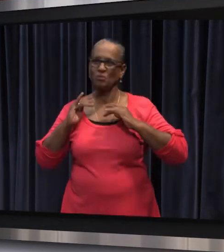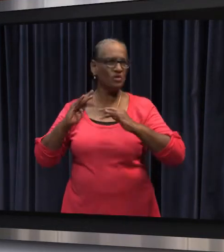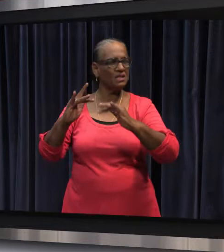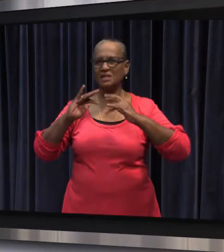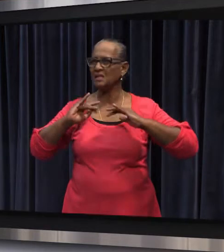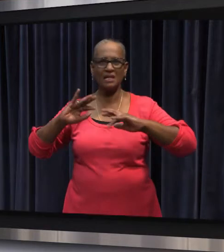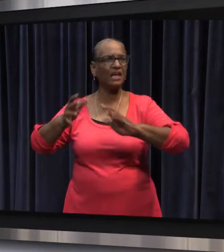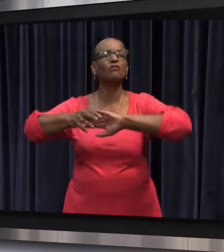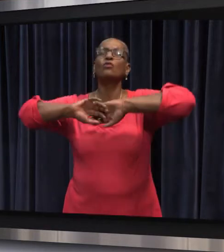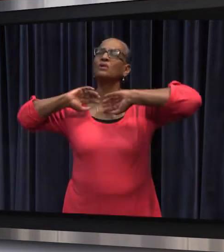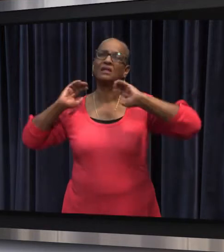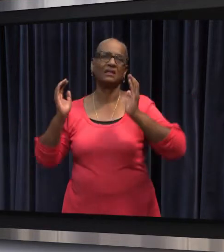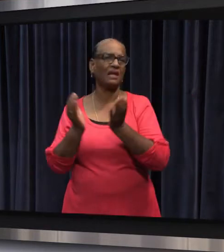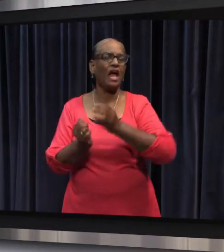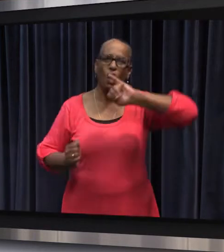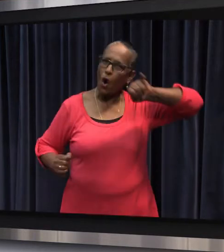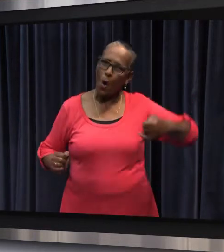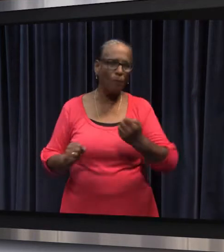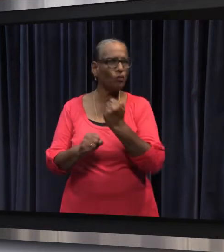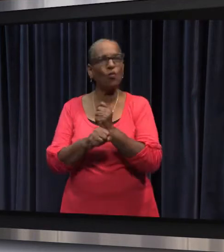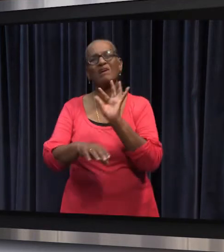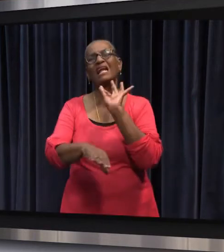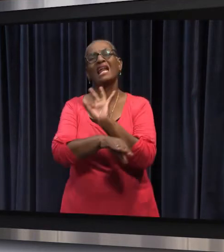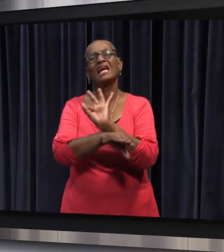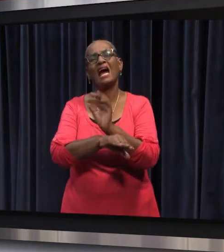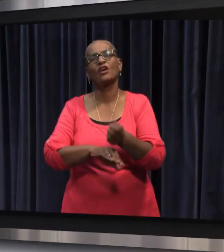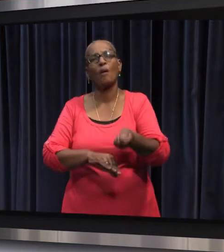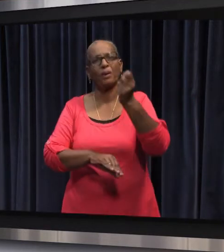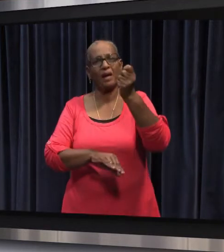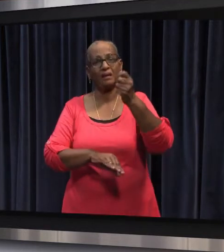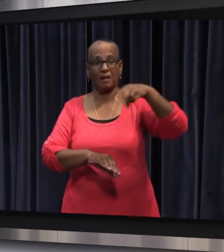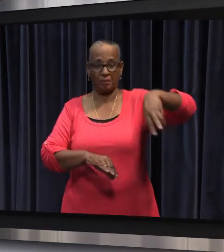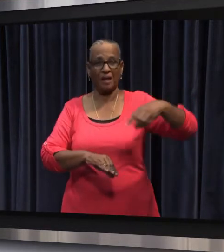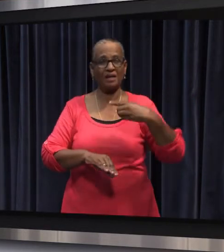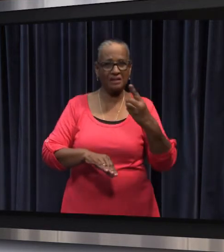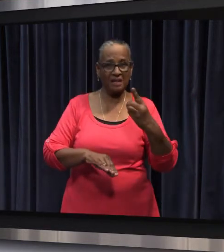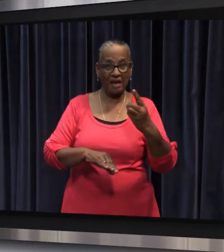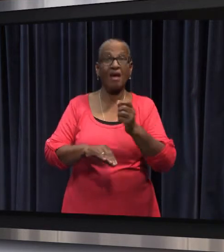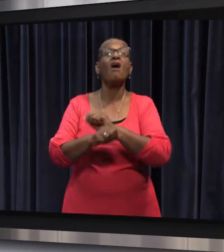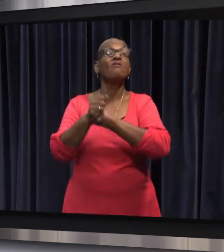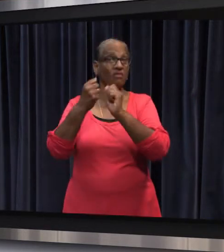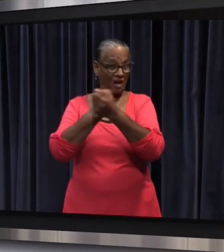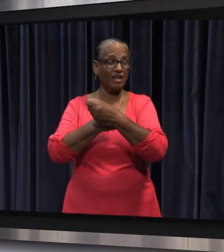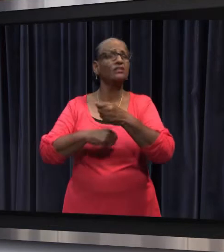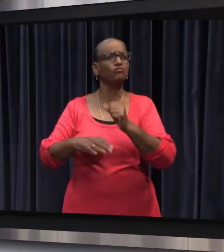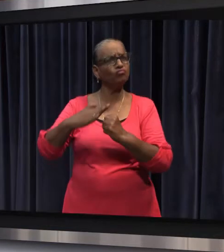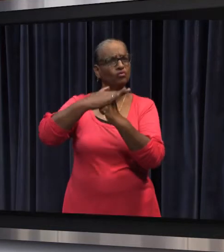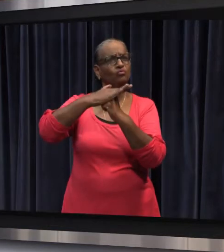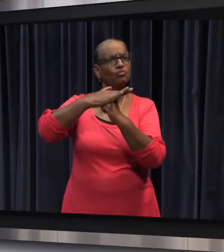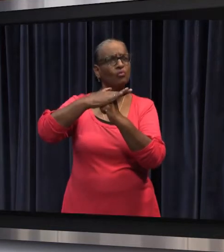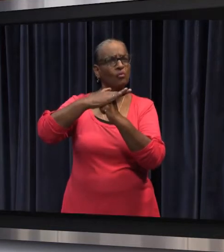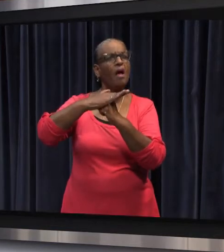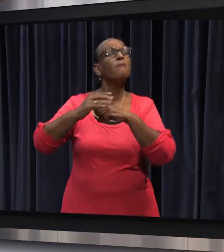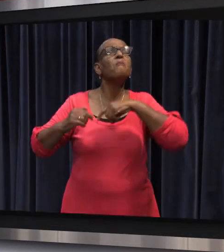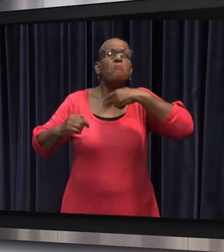the administrative and technical fields to be put in place for the total reform of the